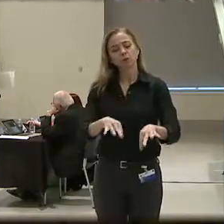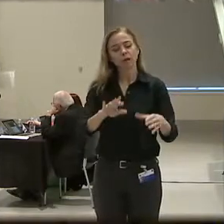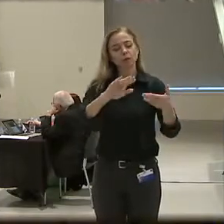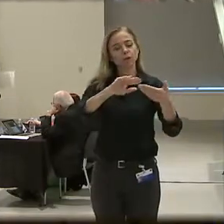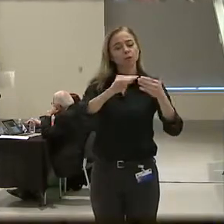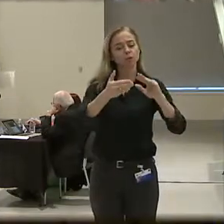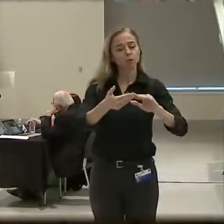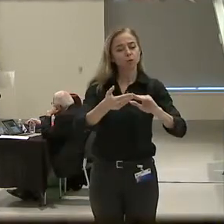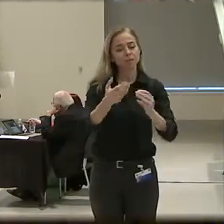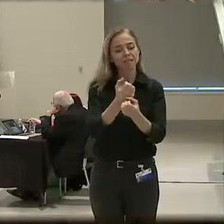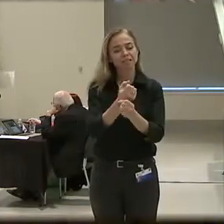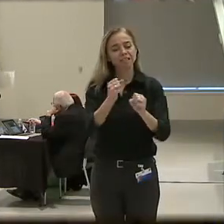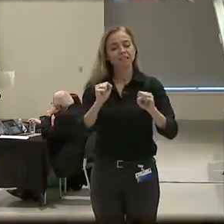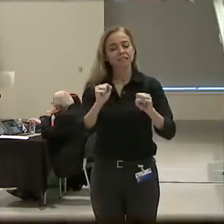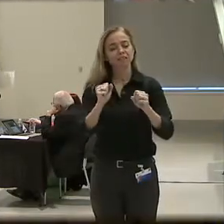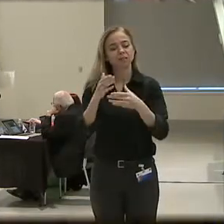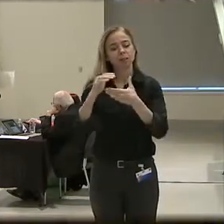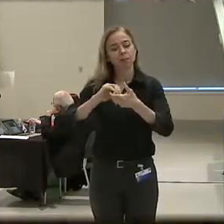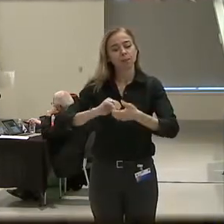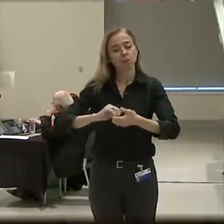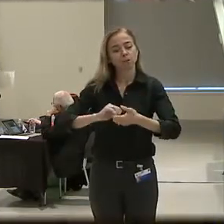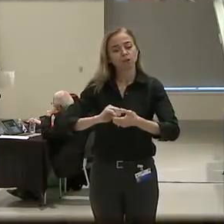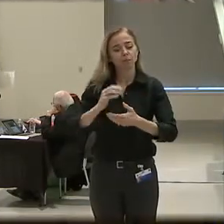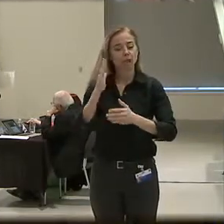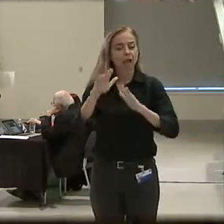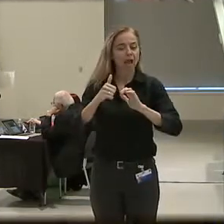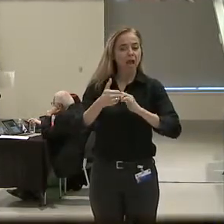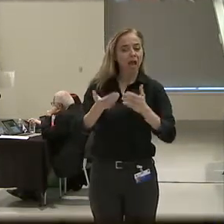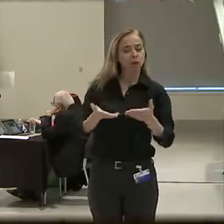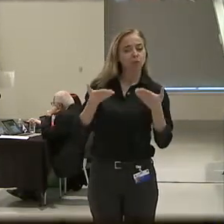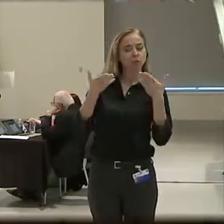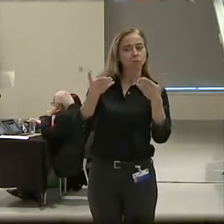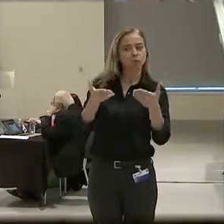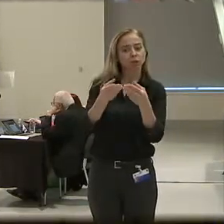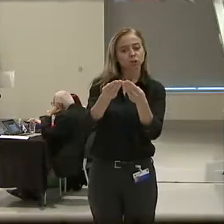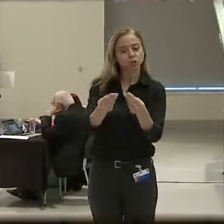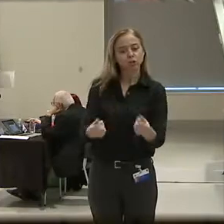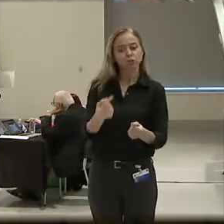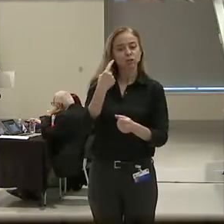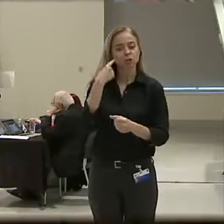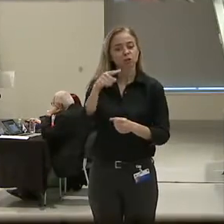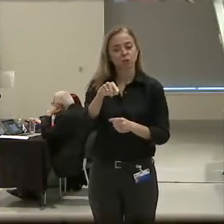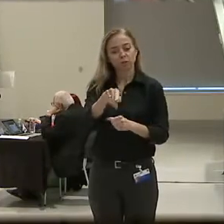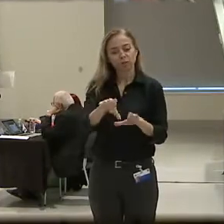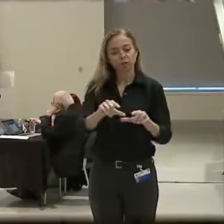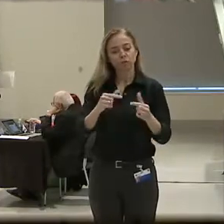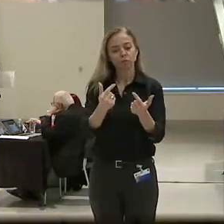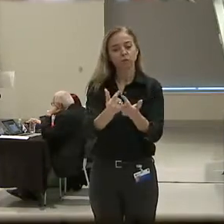Safety Partnership Police and why they offer a set of solutions to this group?